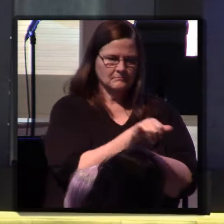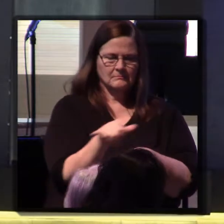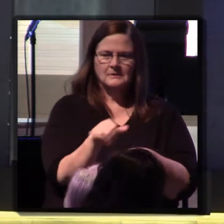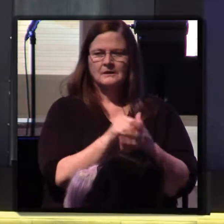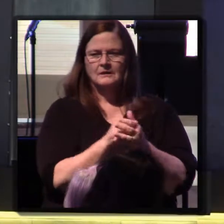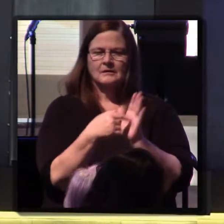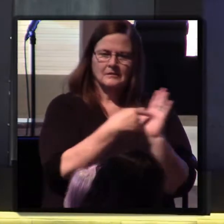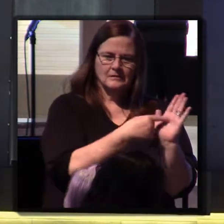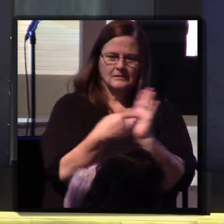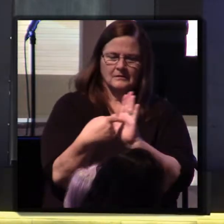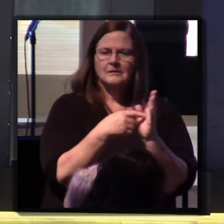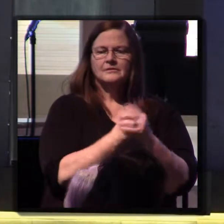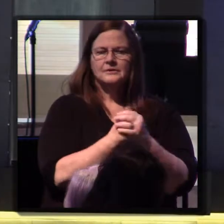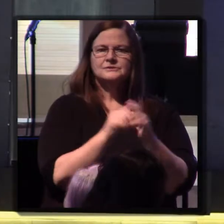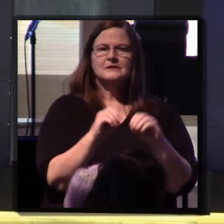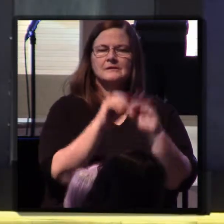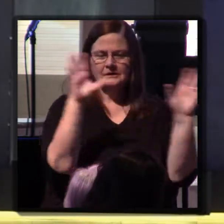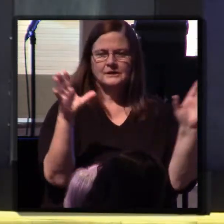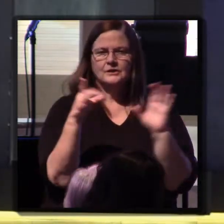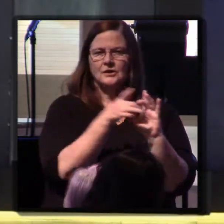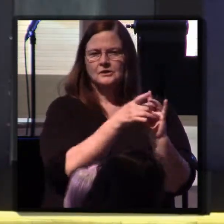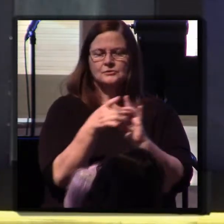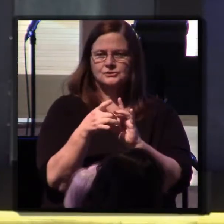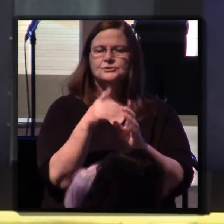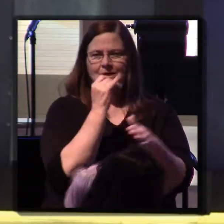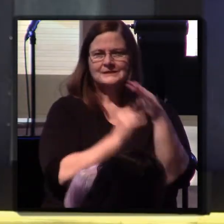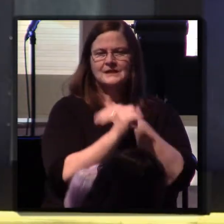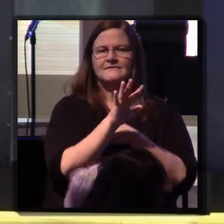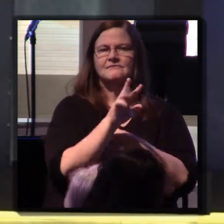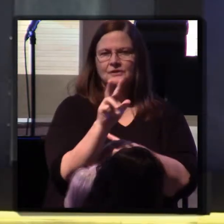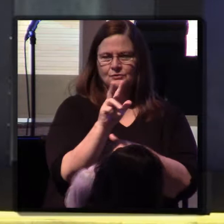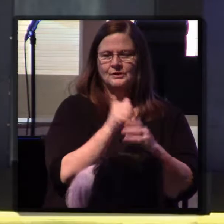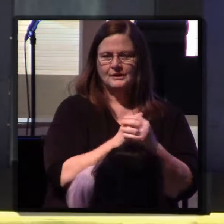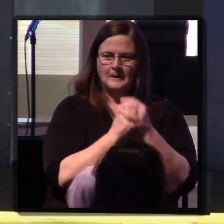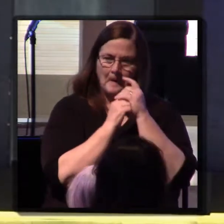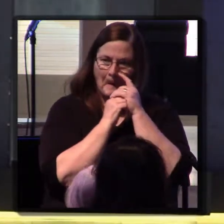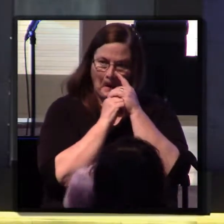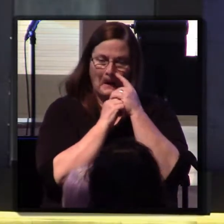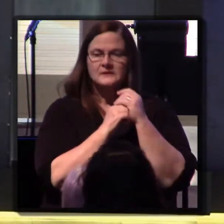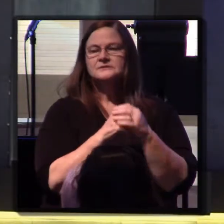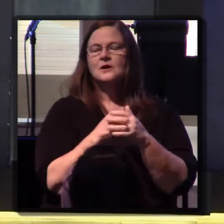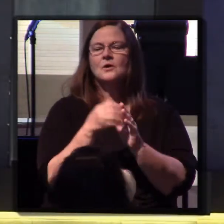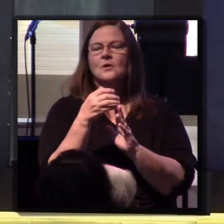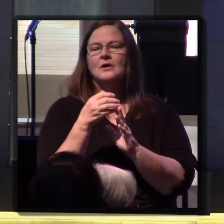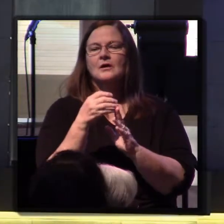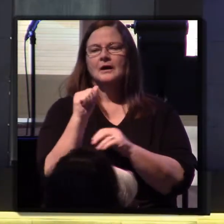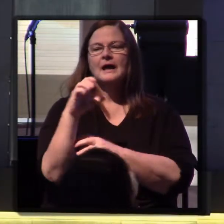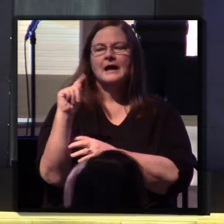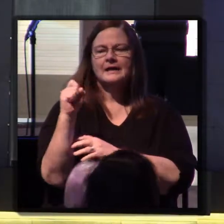10, and then if you skip down a few verses in Acts, in verses 38 and 39, there's a clear allusion to